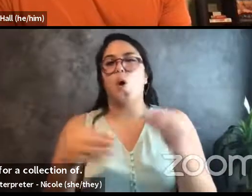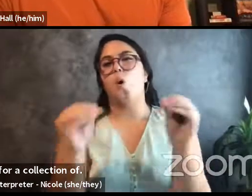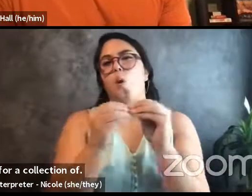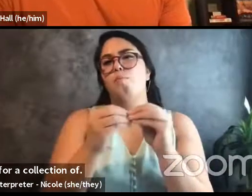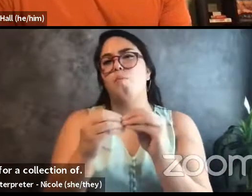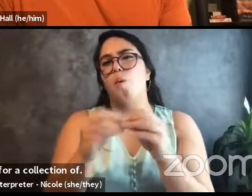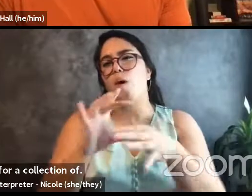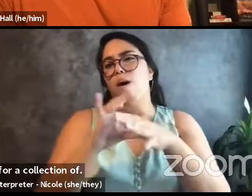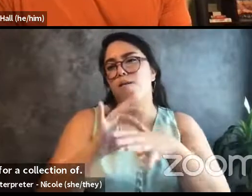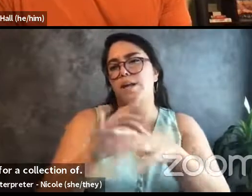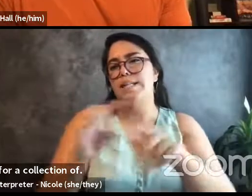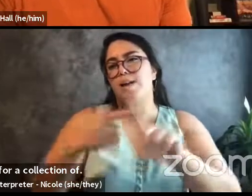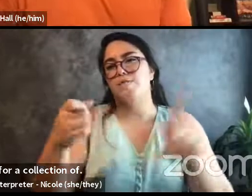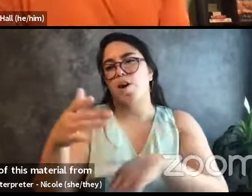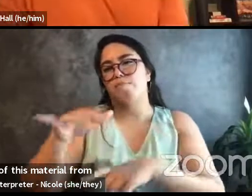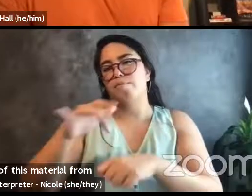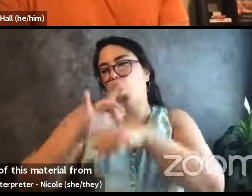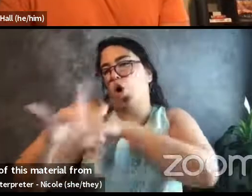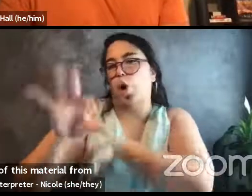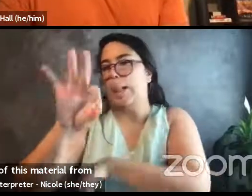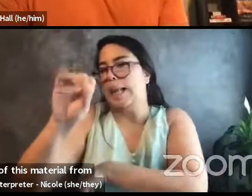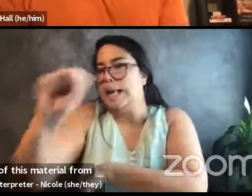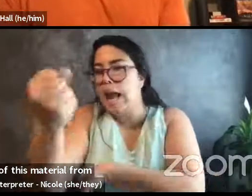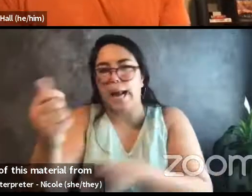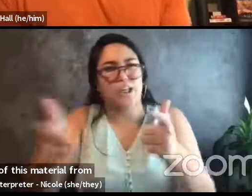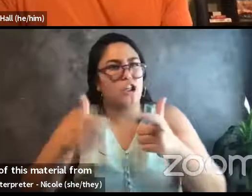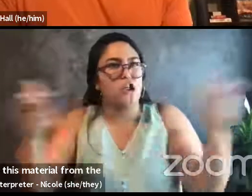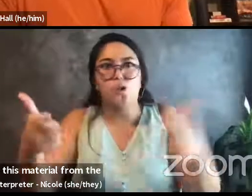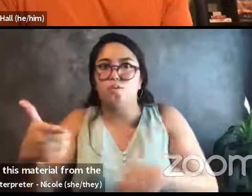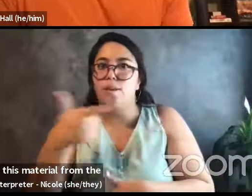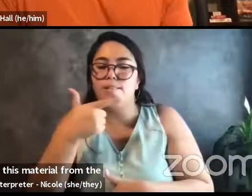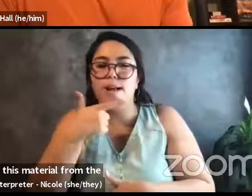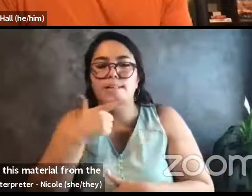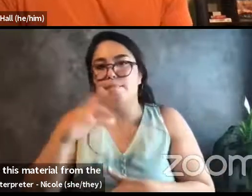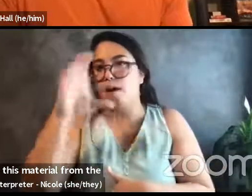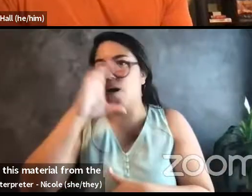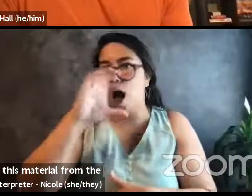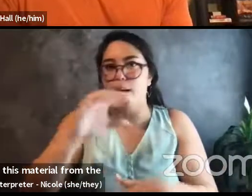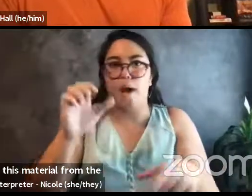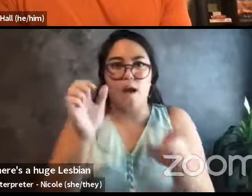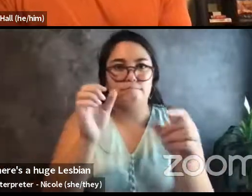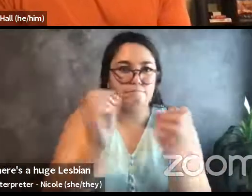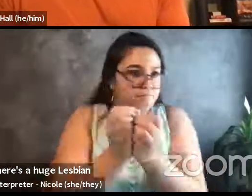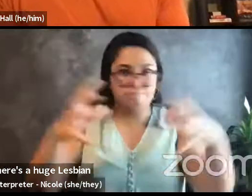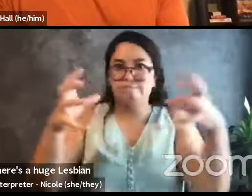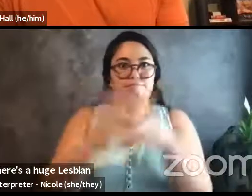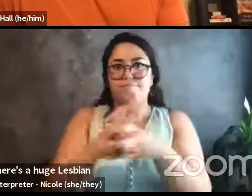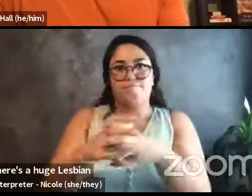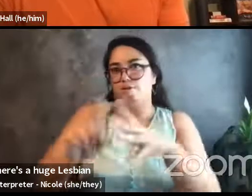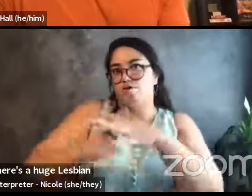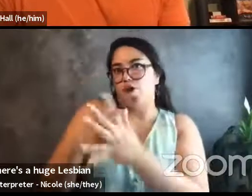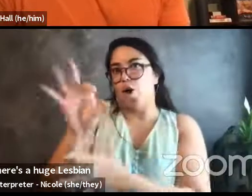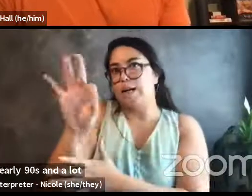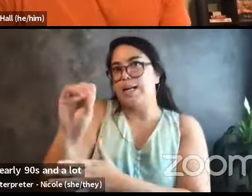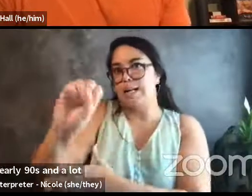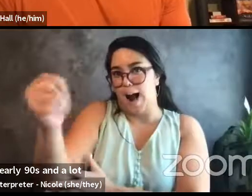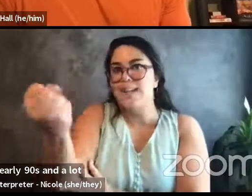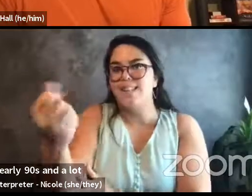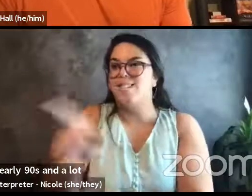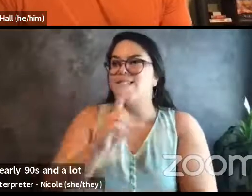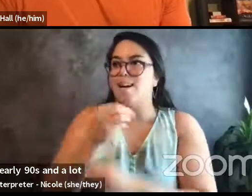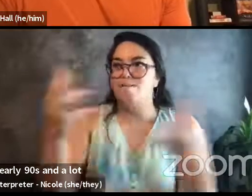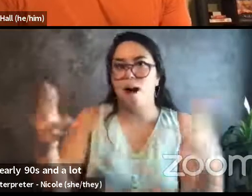material from the early nineties, some of the lesbian, there's a huge lesbian cartoonist boom, um, in the early nineties, and a lot of really funny,